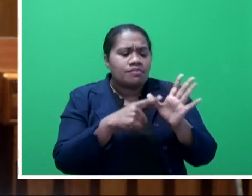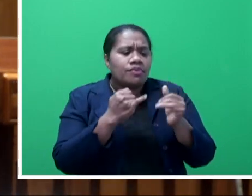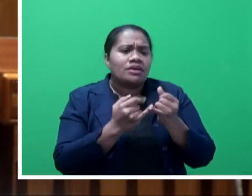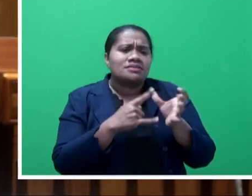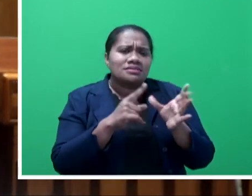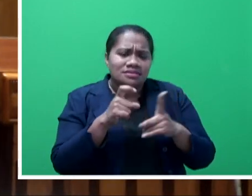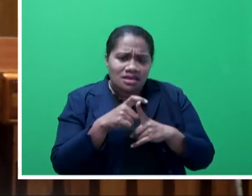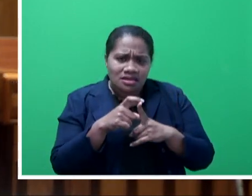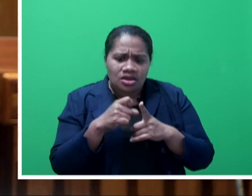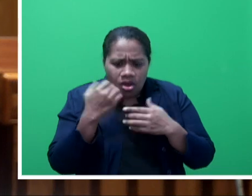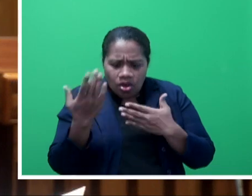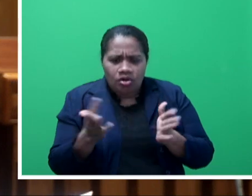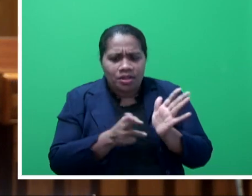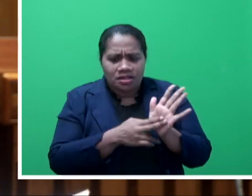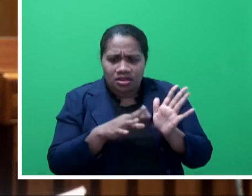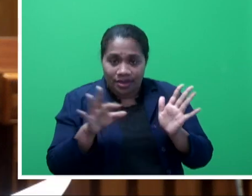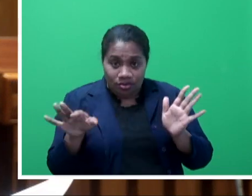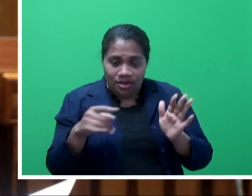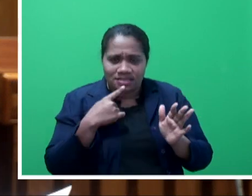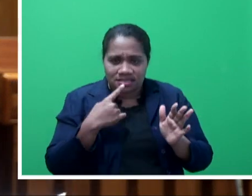this, saying that,